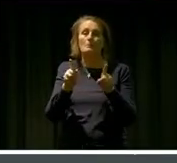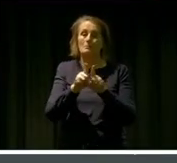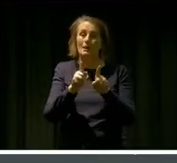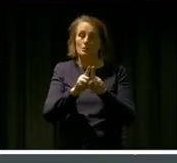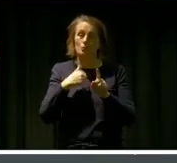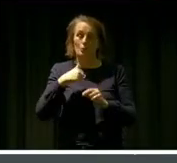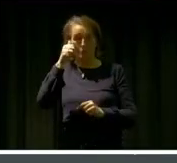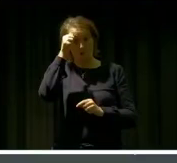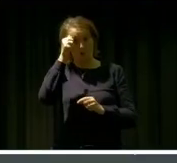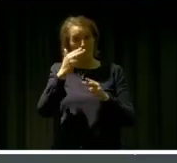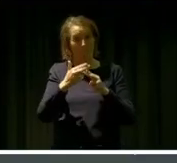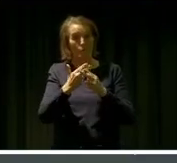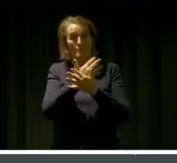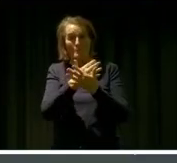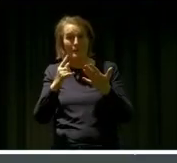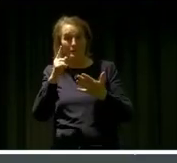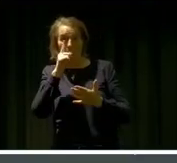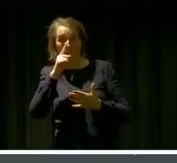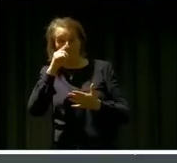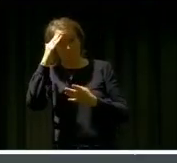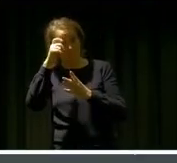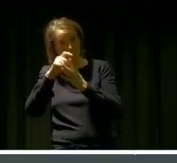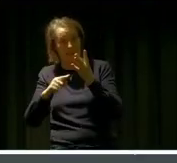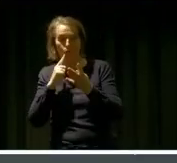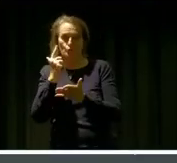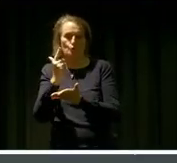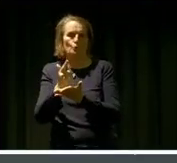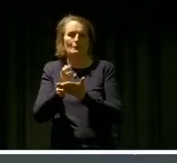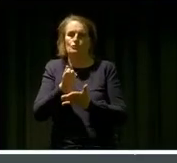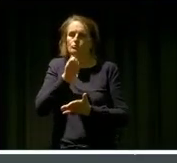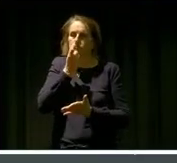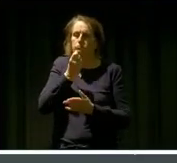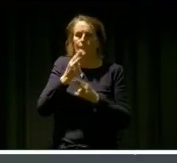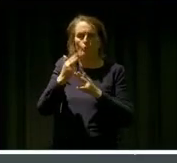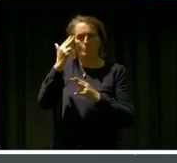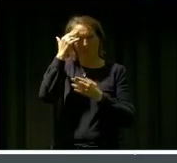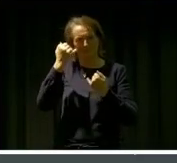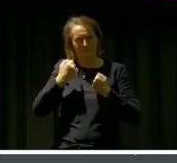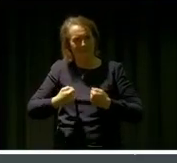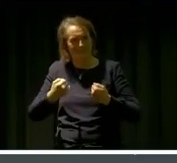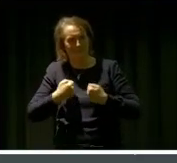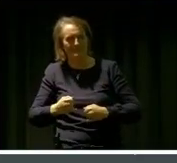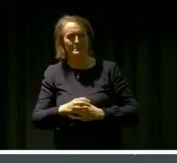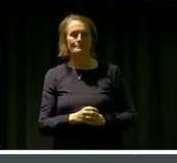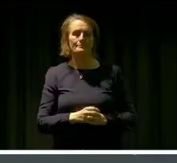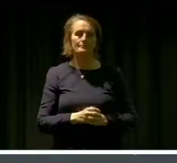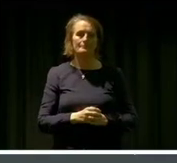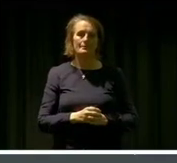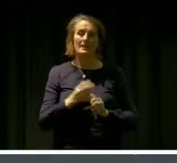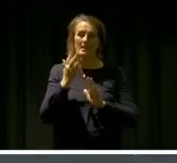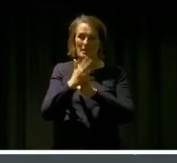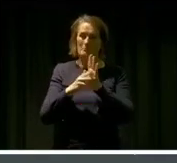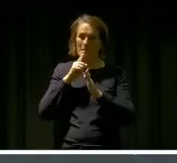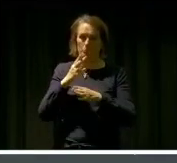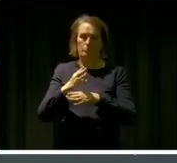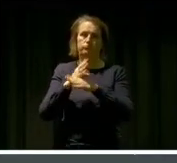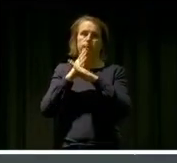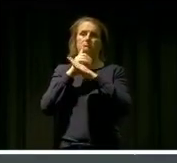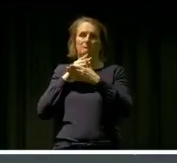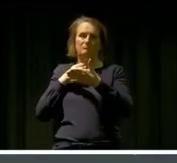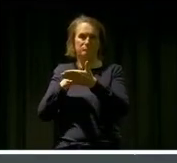mental health medications, based on the available evidence to improve outcomes for people with intellectual disability when